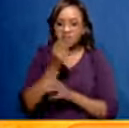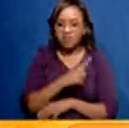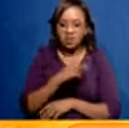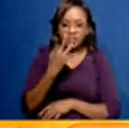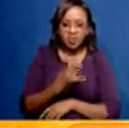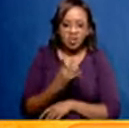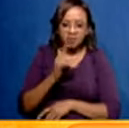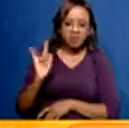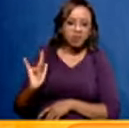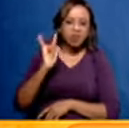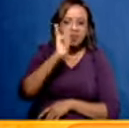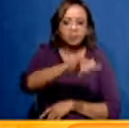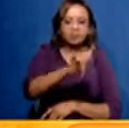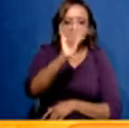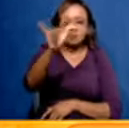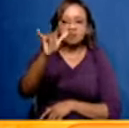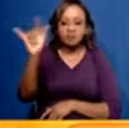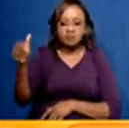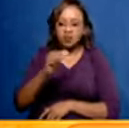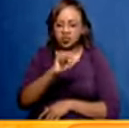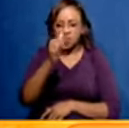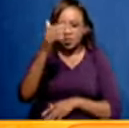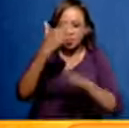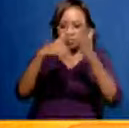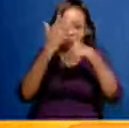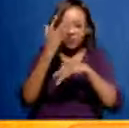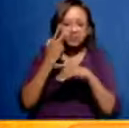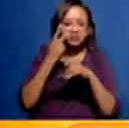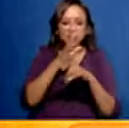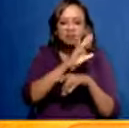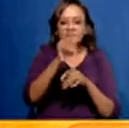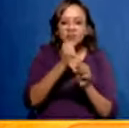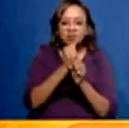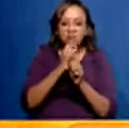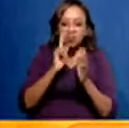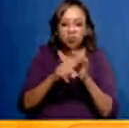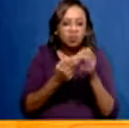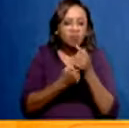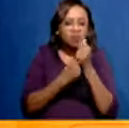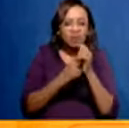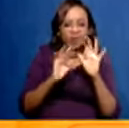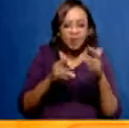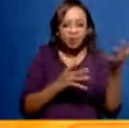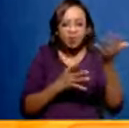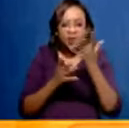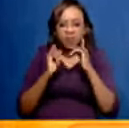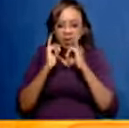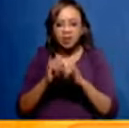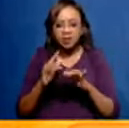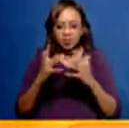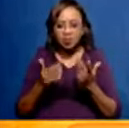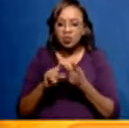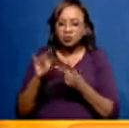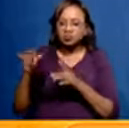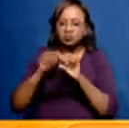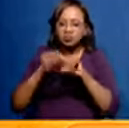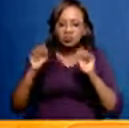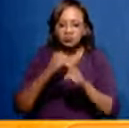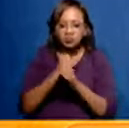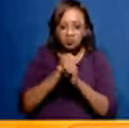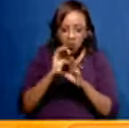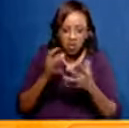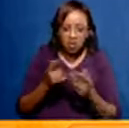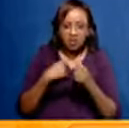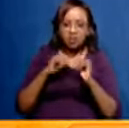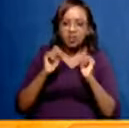League universities precisely for that. Where can we partner? What do we bring to the table? How are your systems working? How can